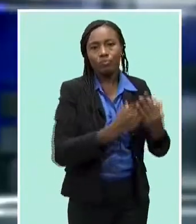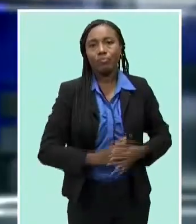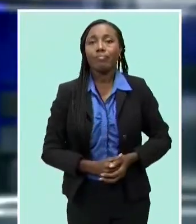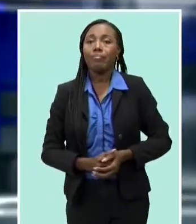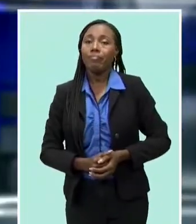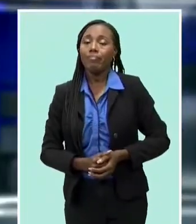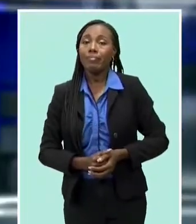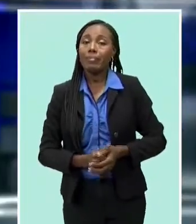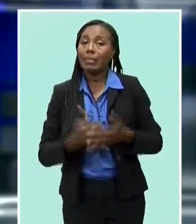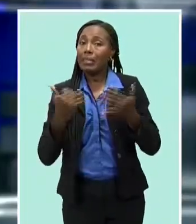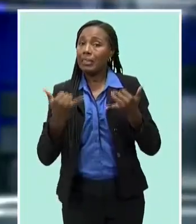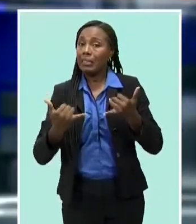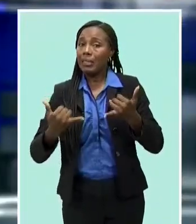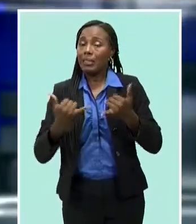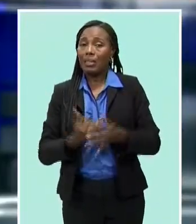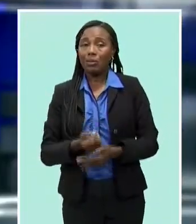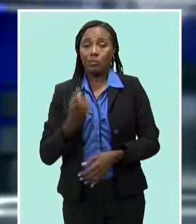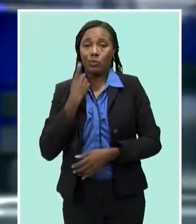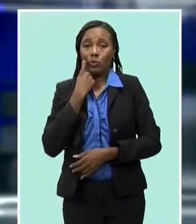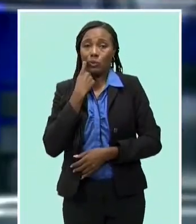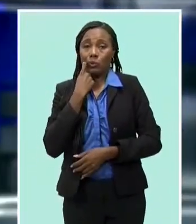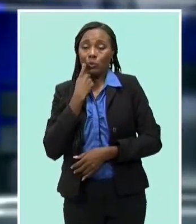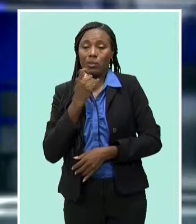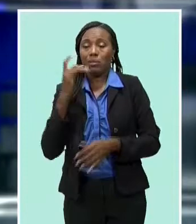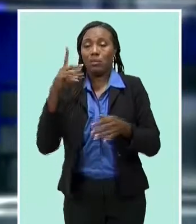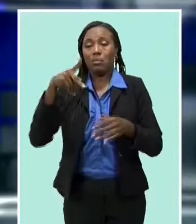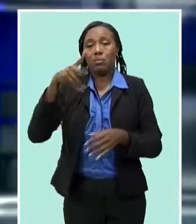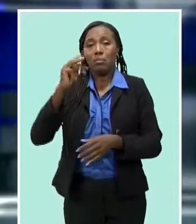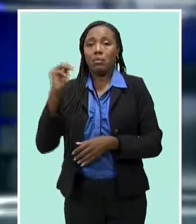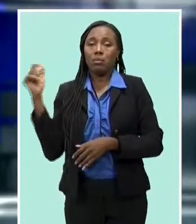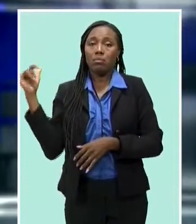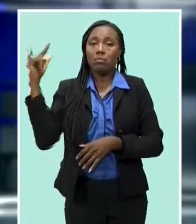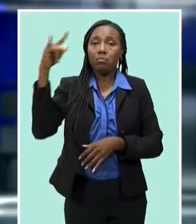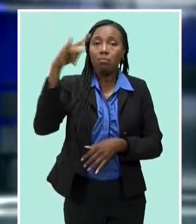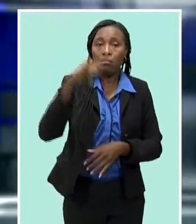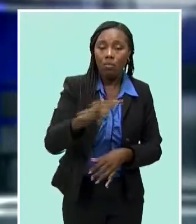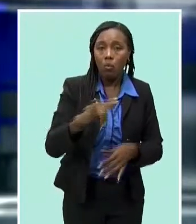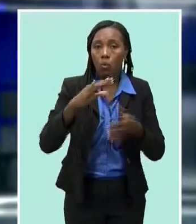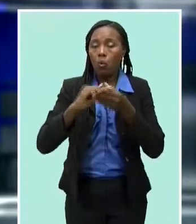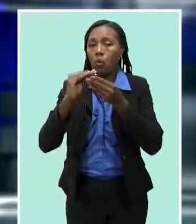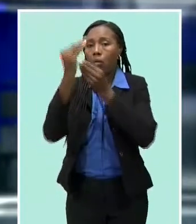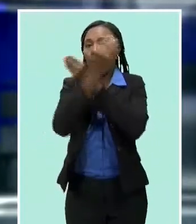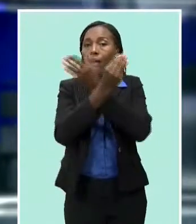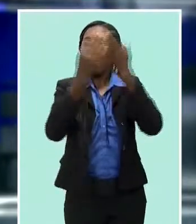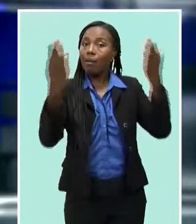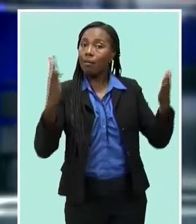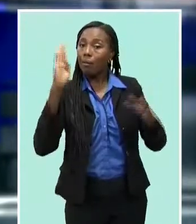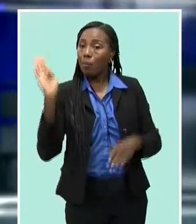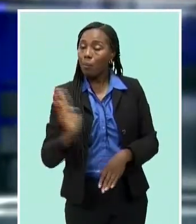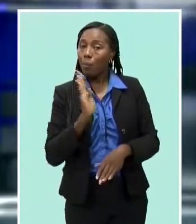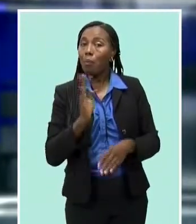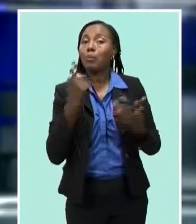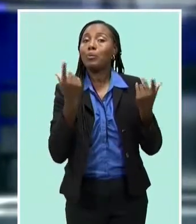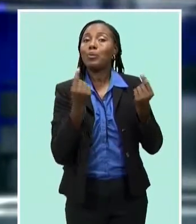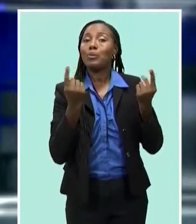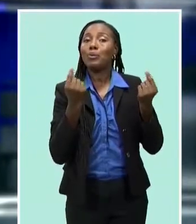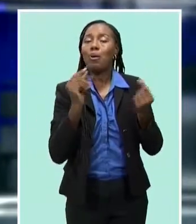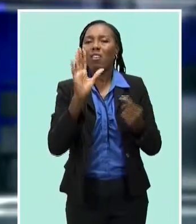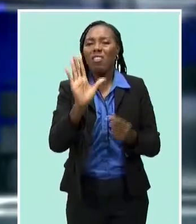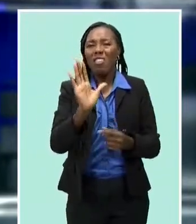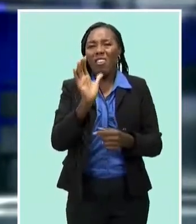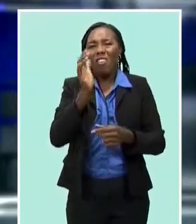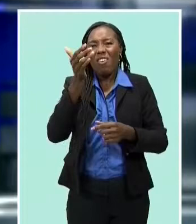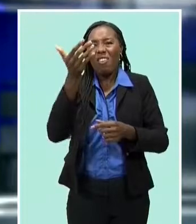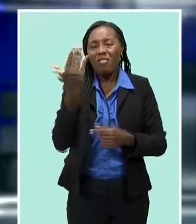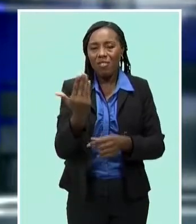Now, touching on matters related to a recent trip, the Prime Minister also commented on the recent announcement that Barbados will host the 15th Quadrennial